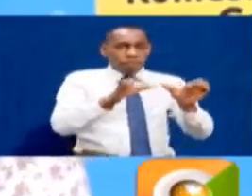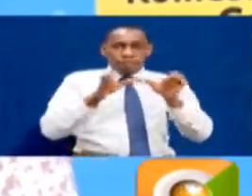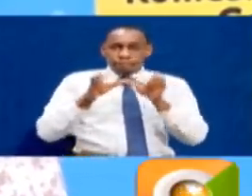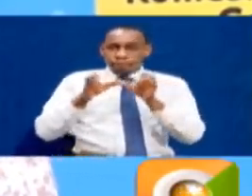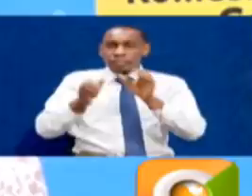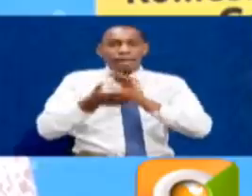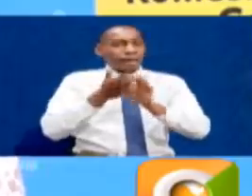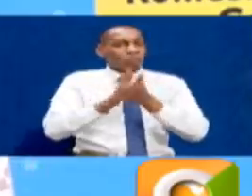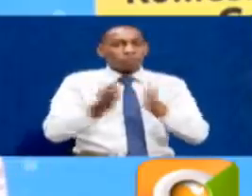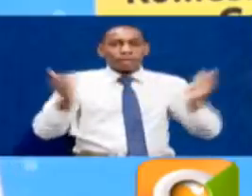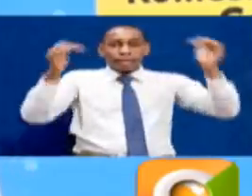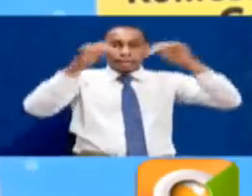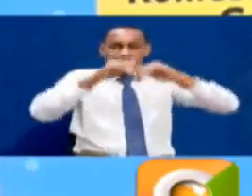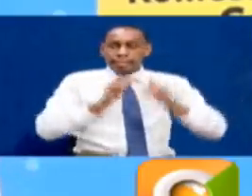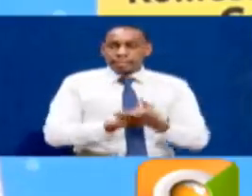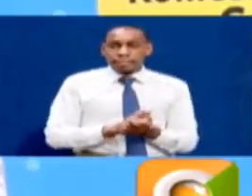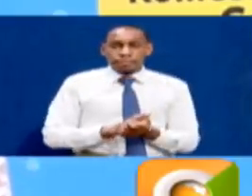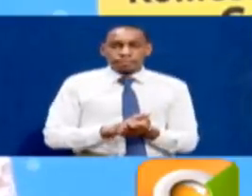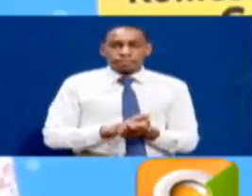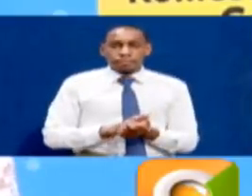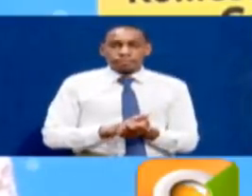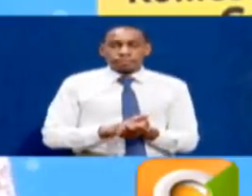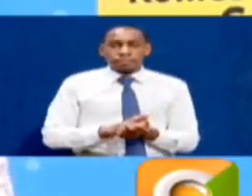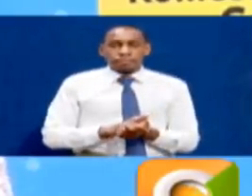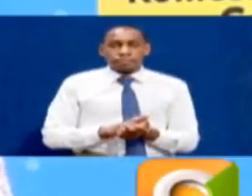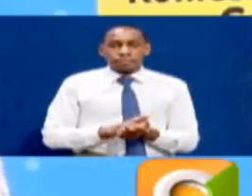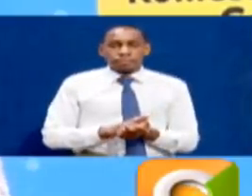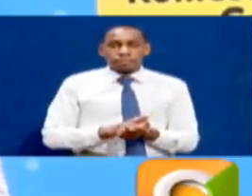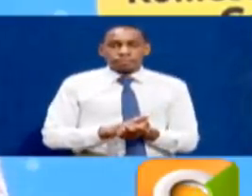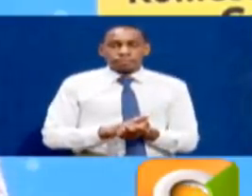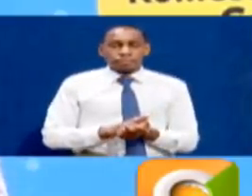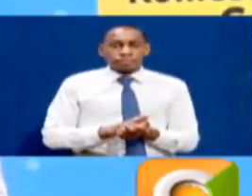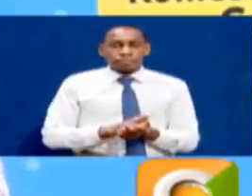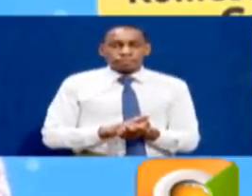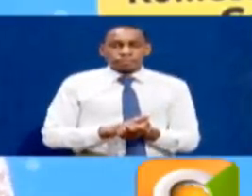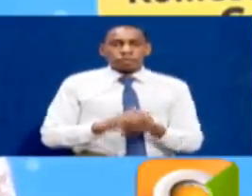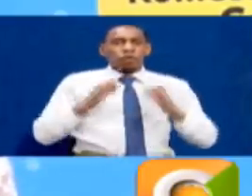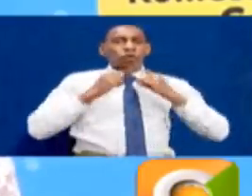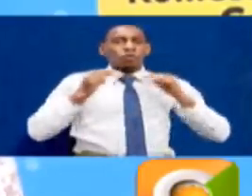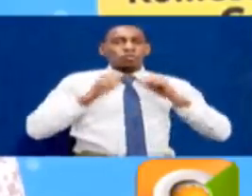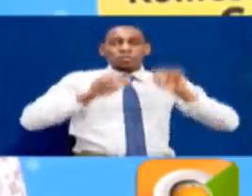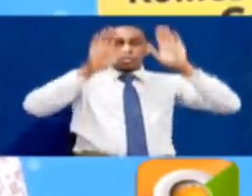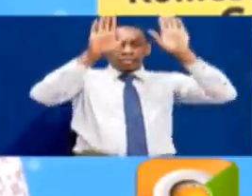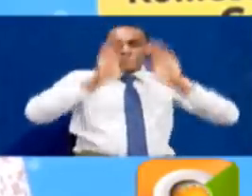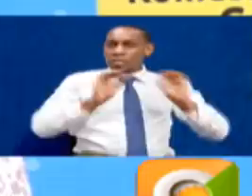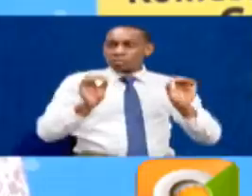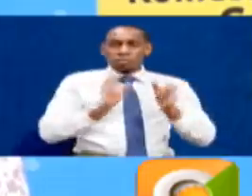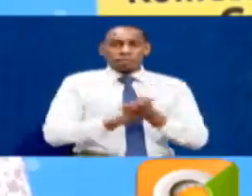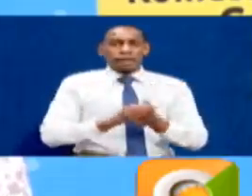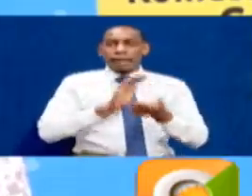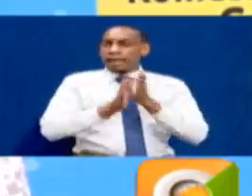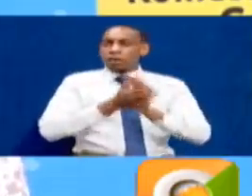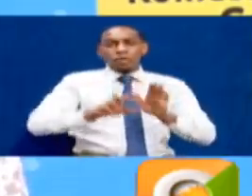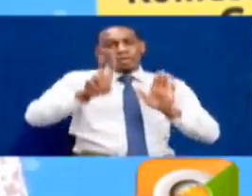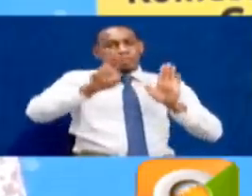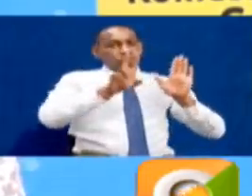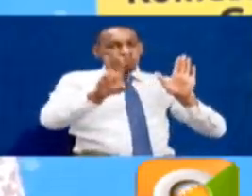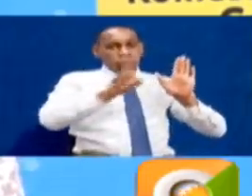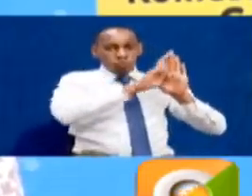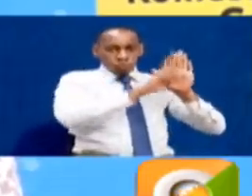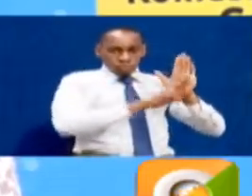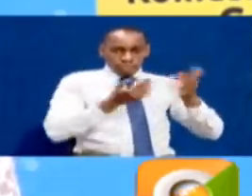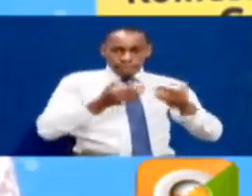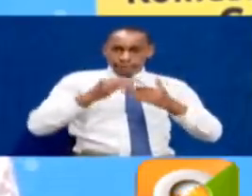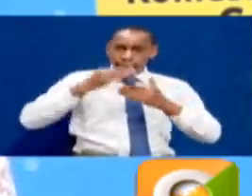no gatherings irrespective of who is called the gathering. There cannot be two rules, and we are going